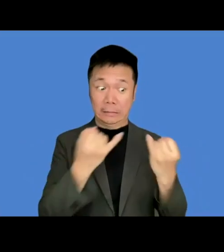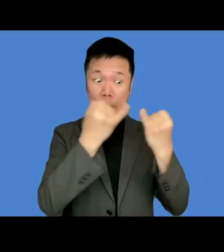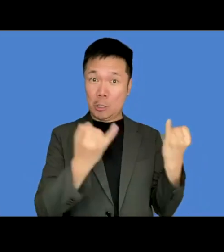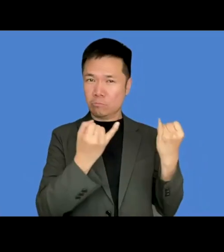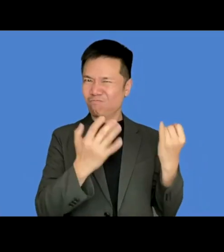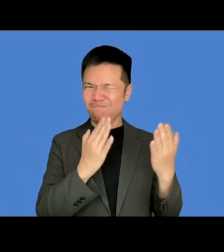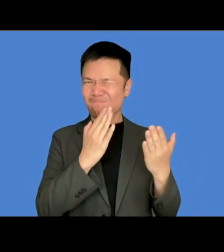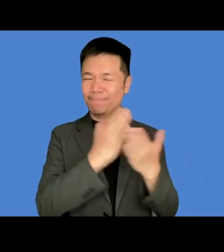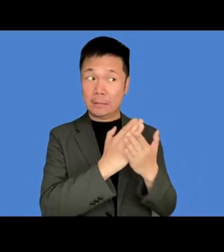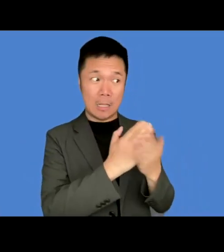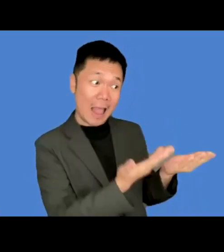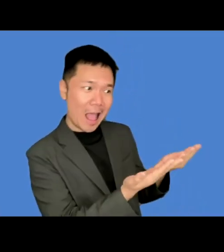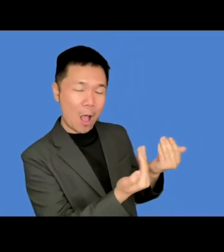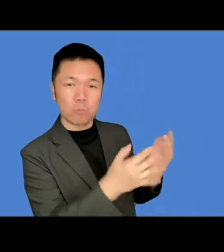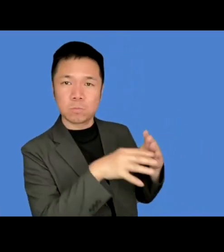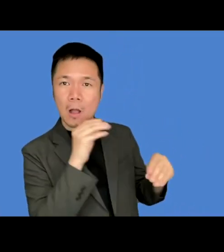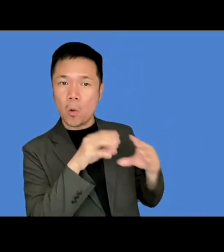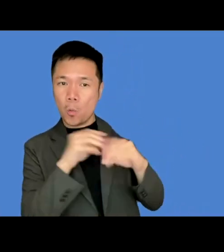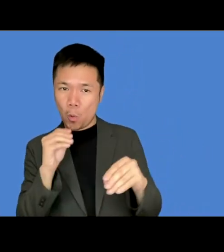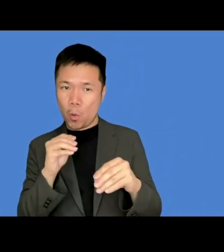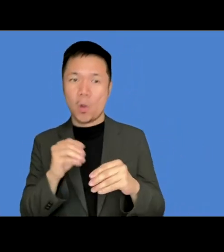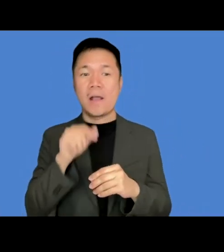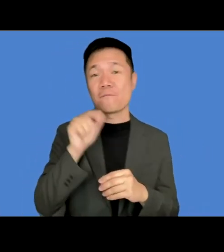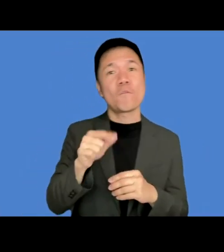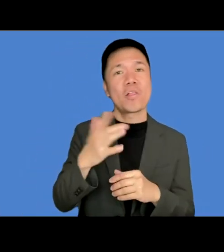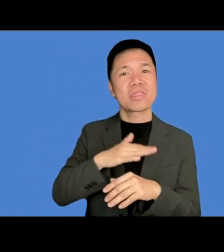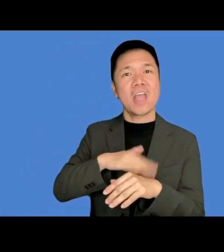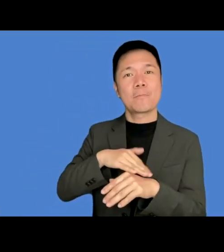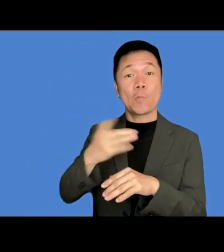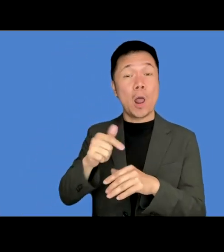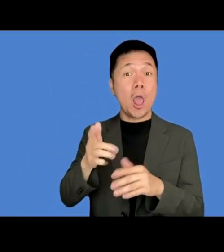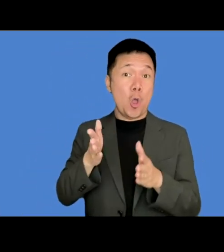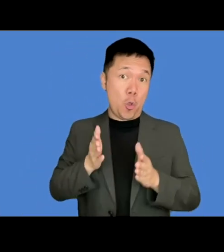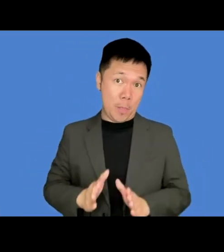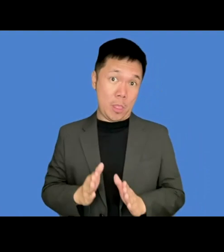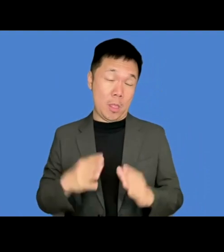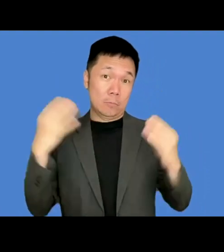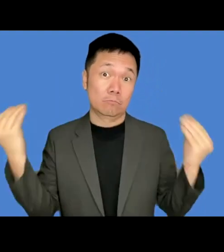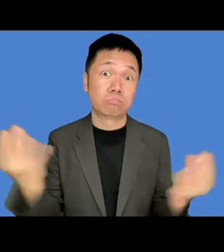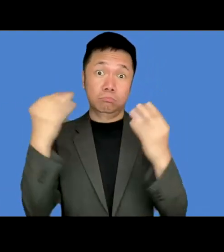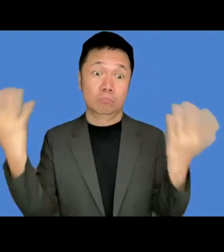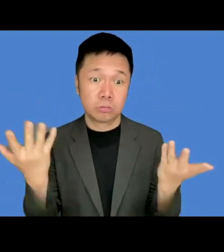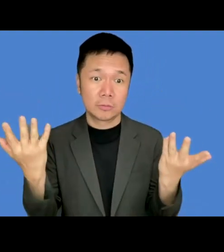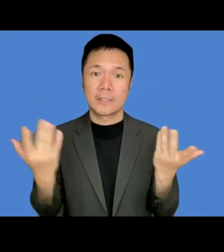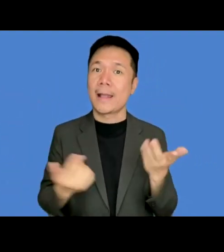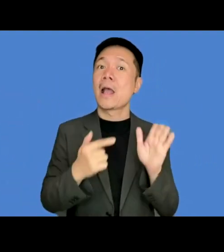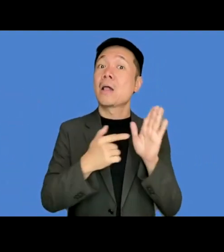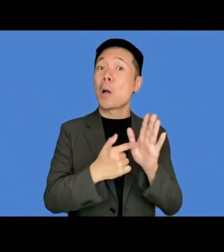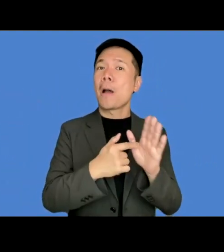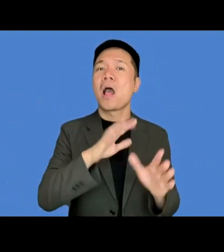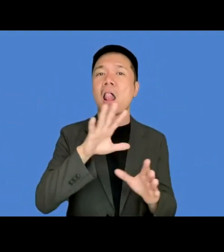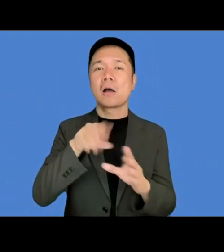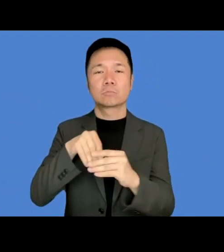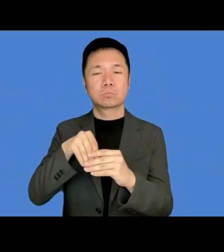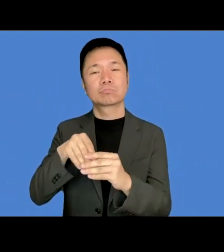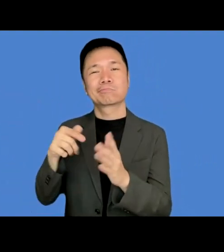in situations of risk and humanitarian emergencies, including conflicts. Before we officially begin, I